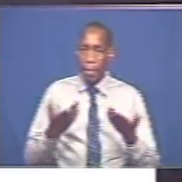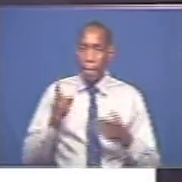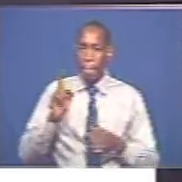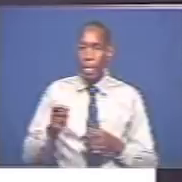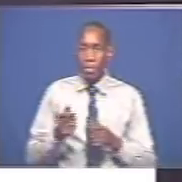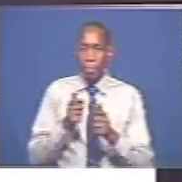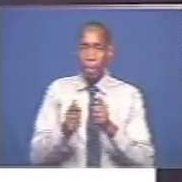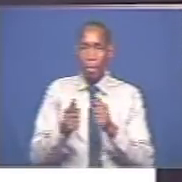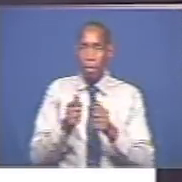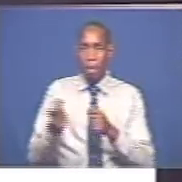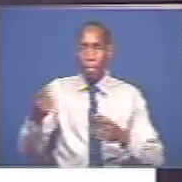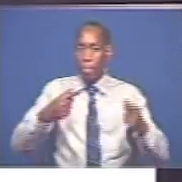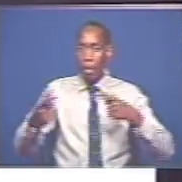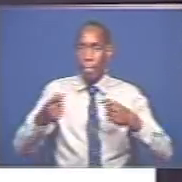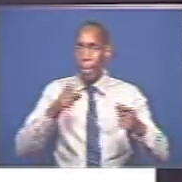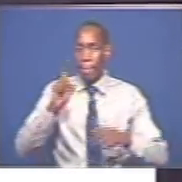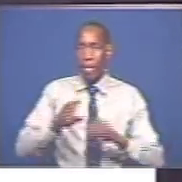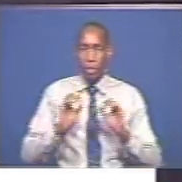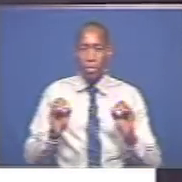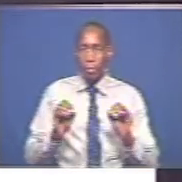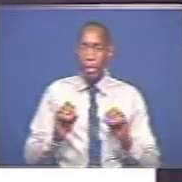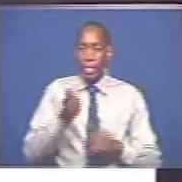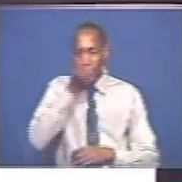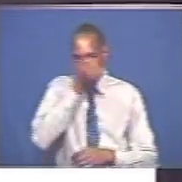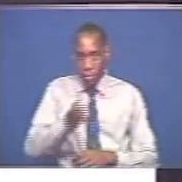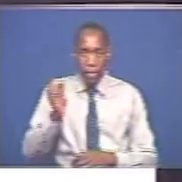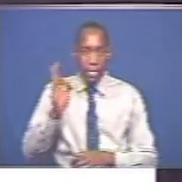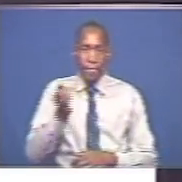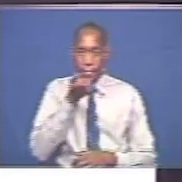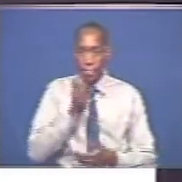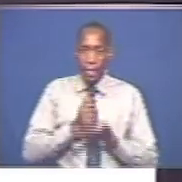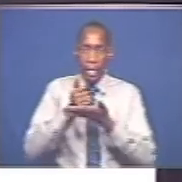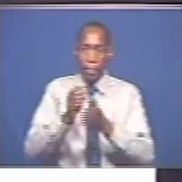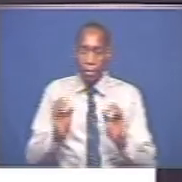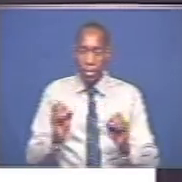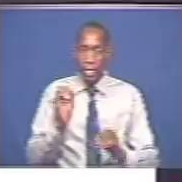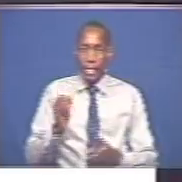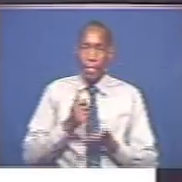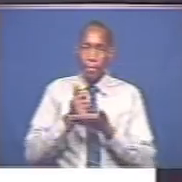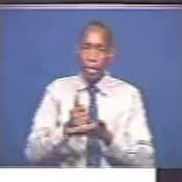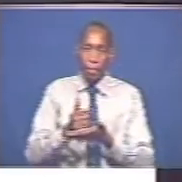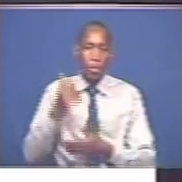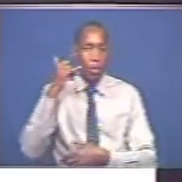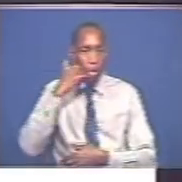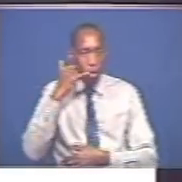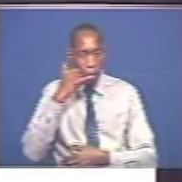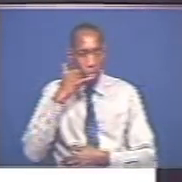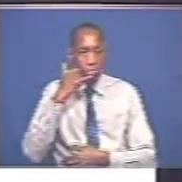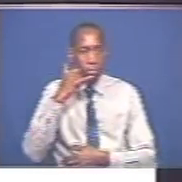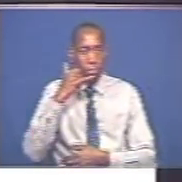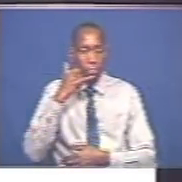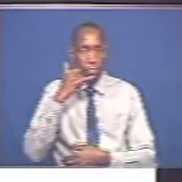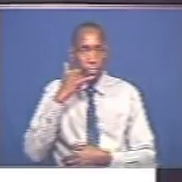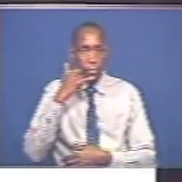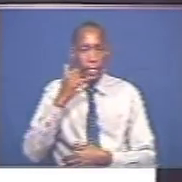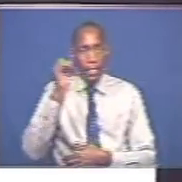It's not a must you say something. You can just bypass if you don't intend to help. But if you intend to help, make a call. Don't even contact them through Facebook. If you